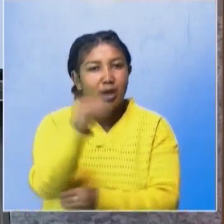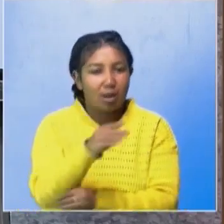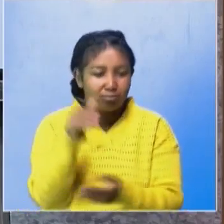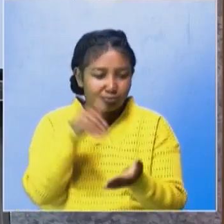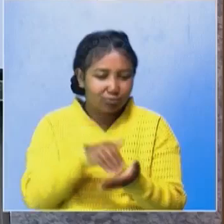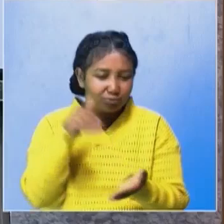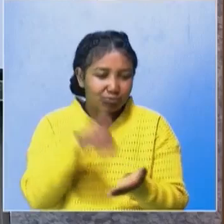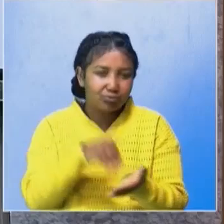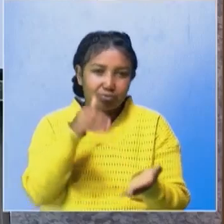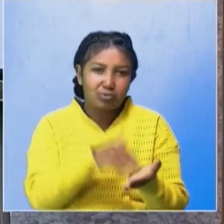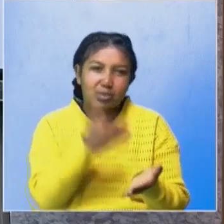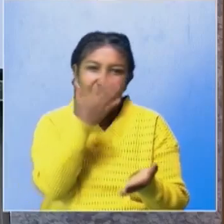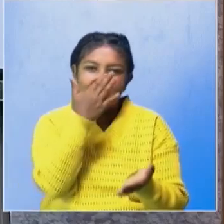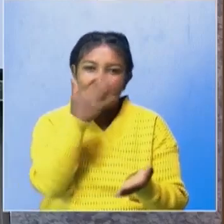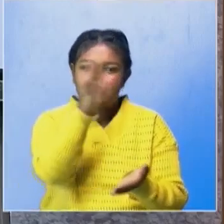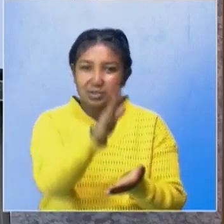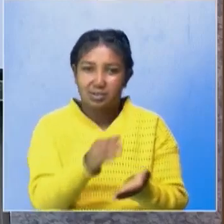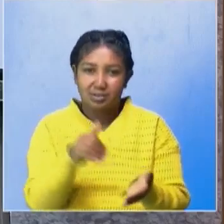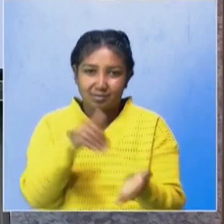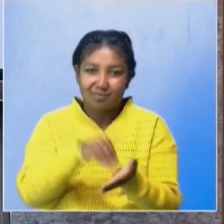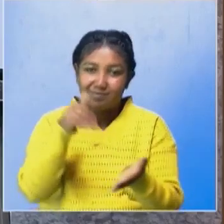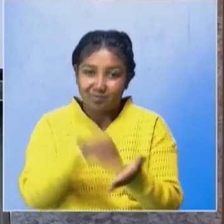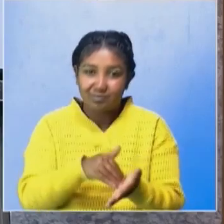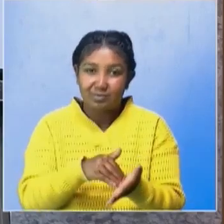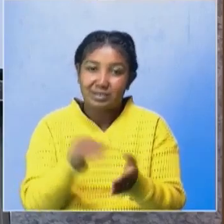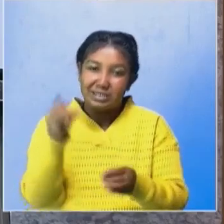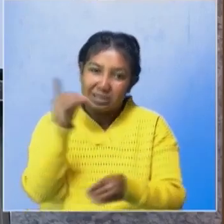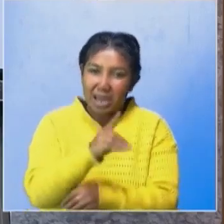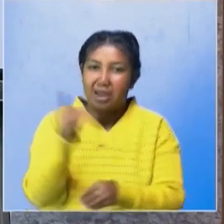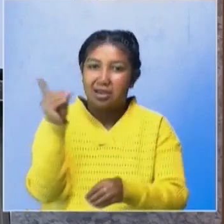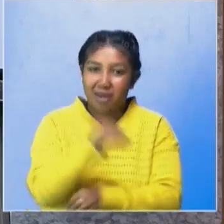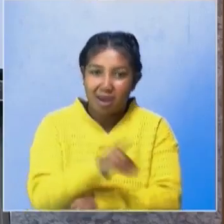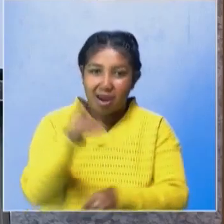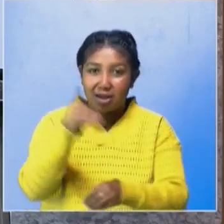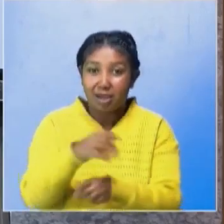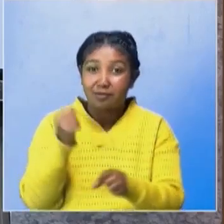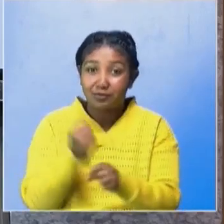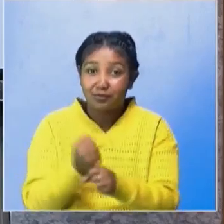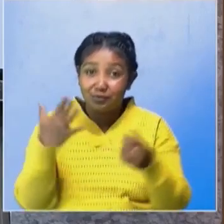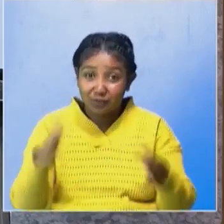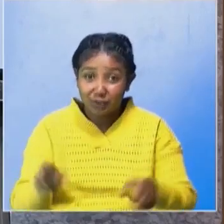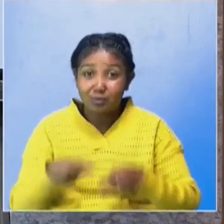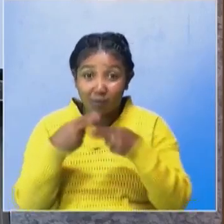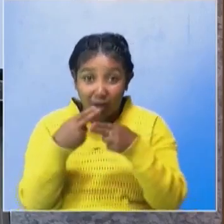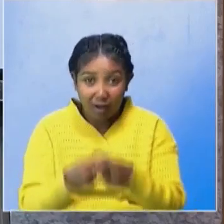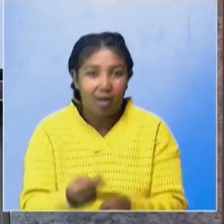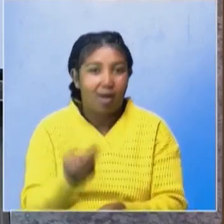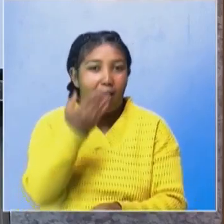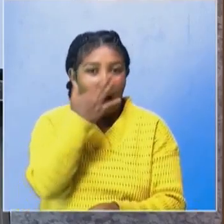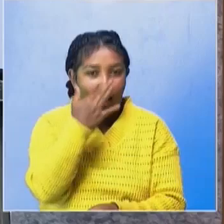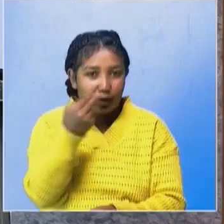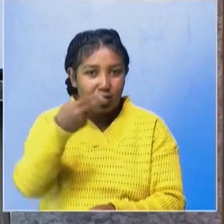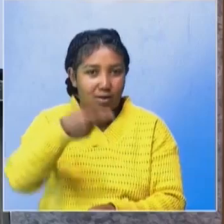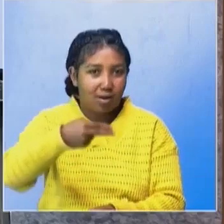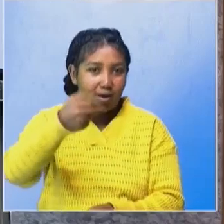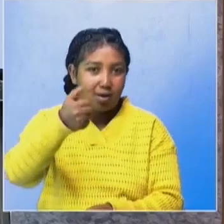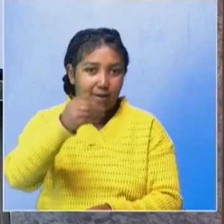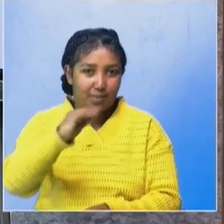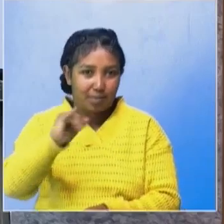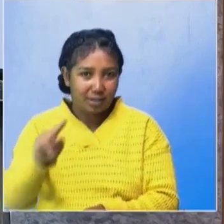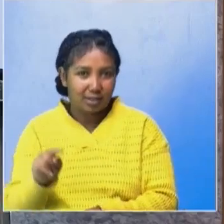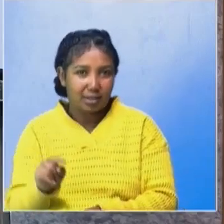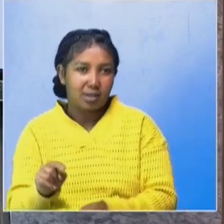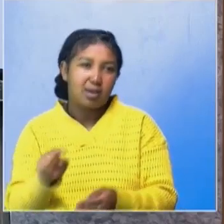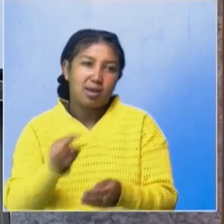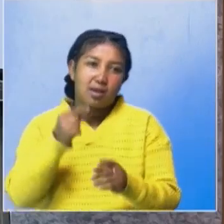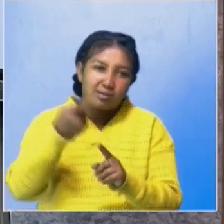routine. The thing, you are doing that thing every day, or every week,